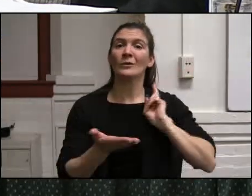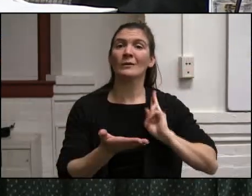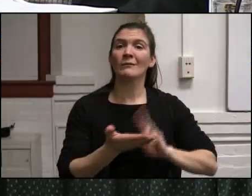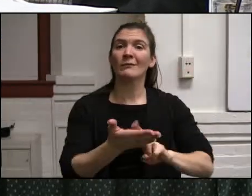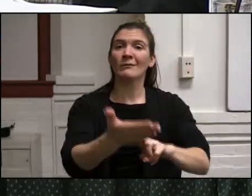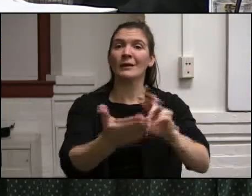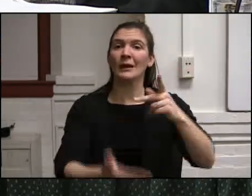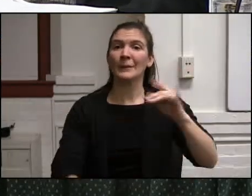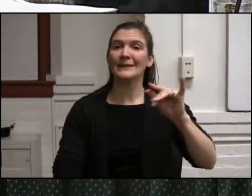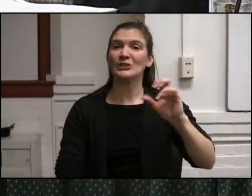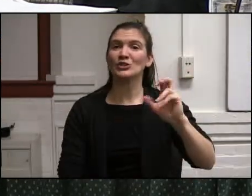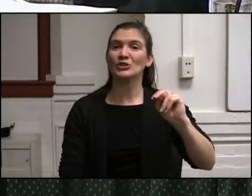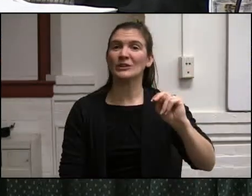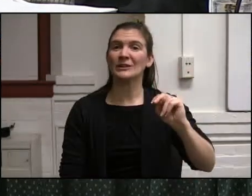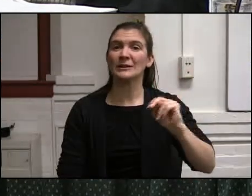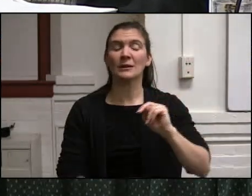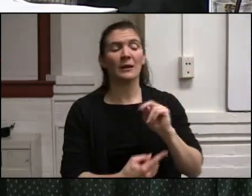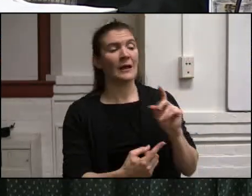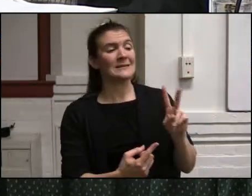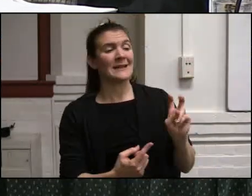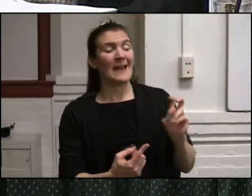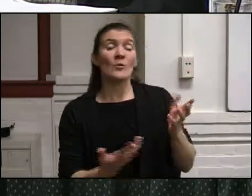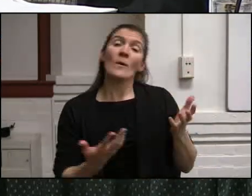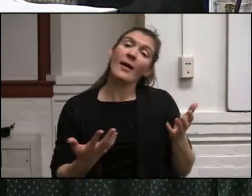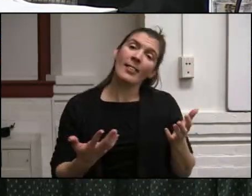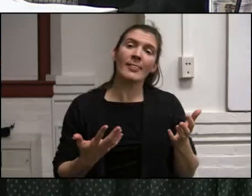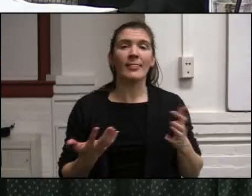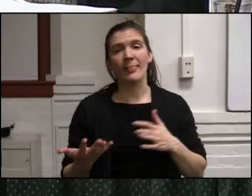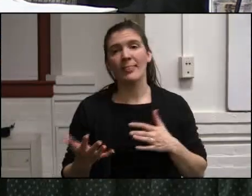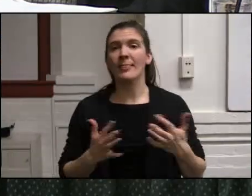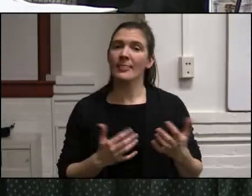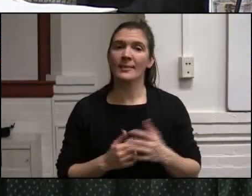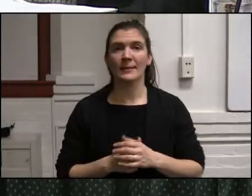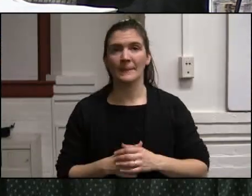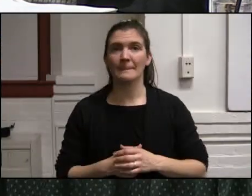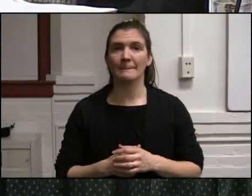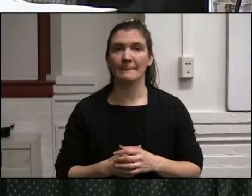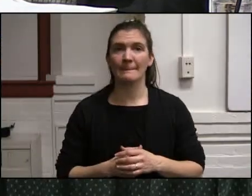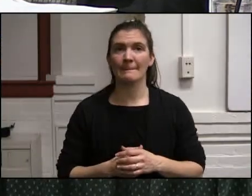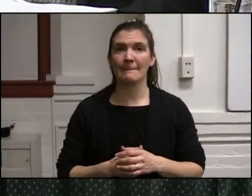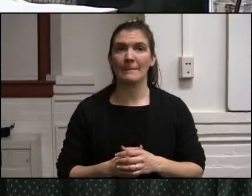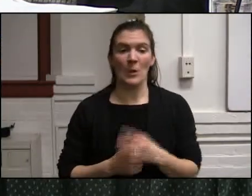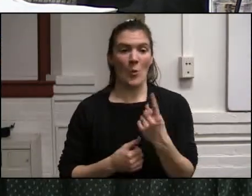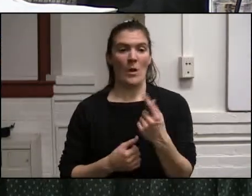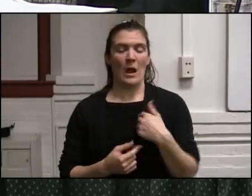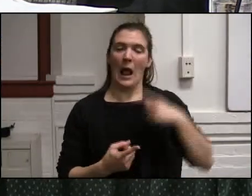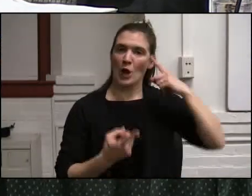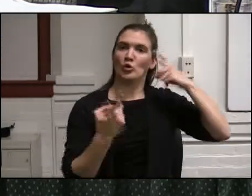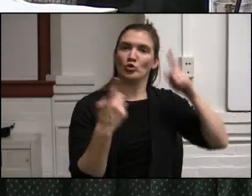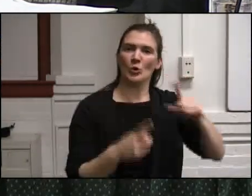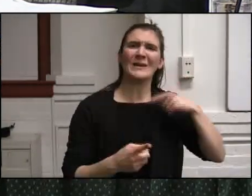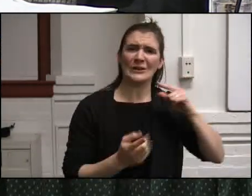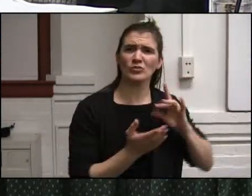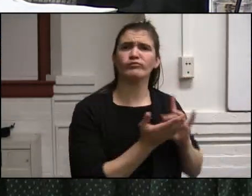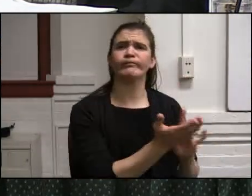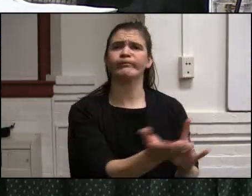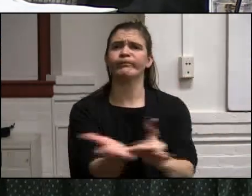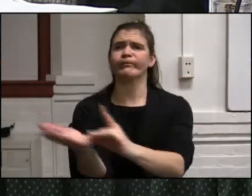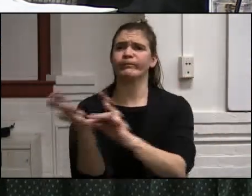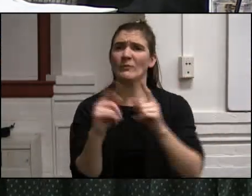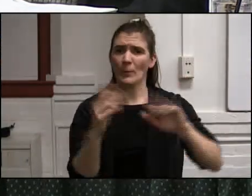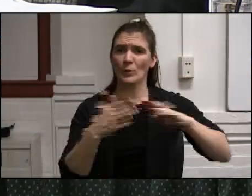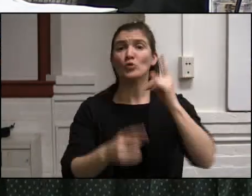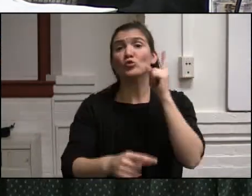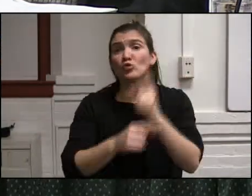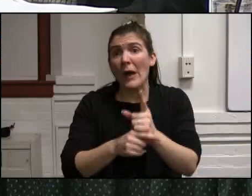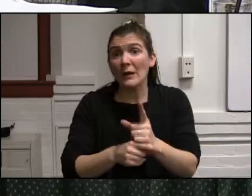something that you really needed to Well, see. well, it depends. I think that the part that I absolutely agree with is we need to get a broader sense from the